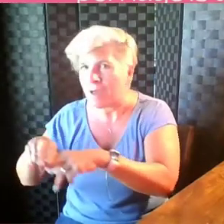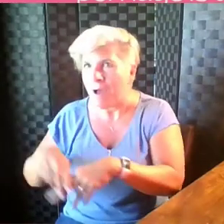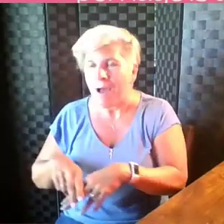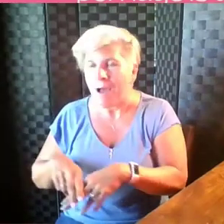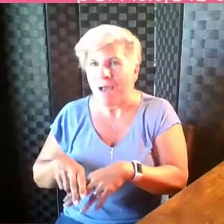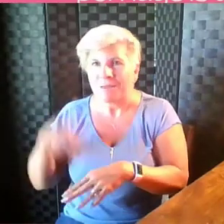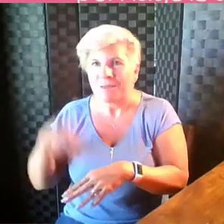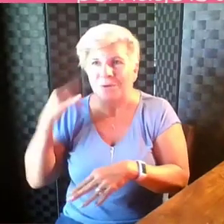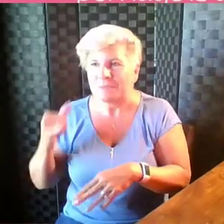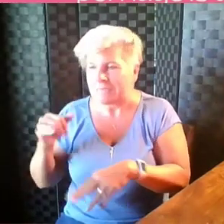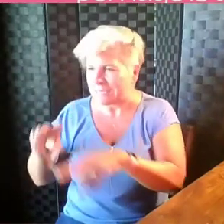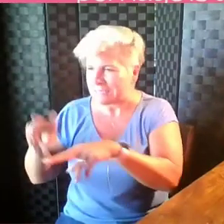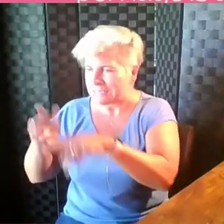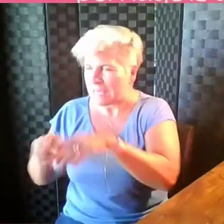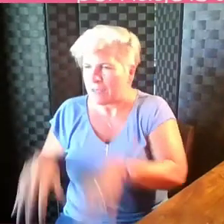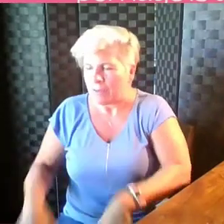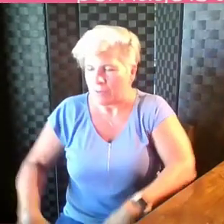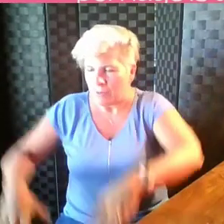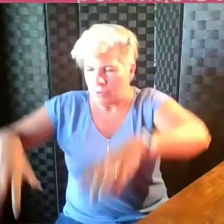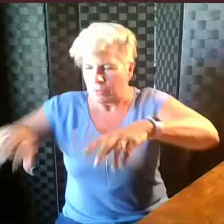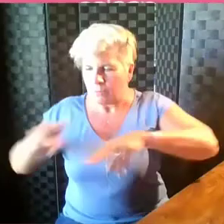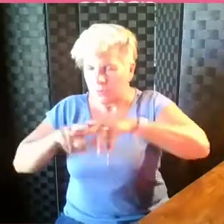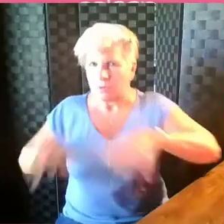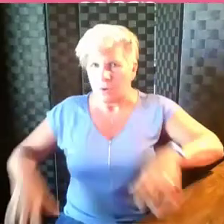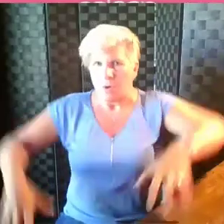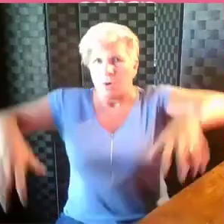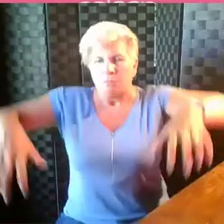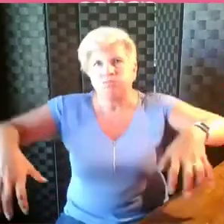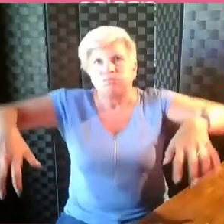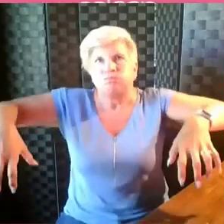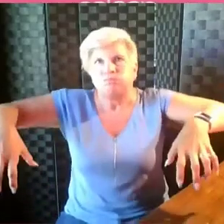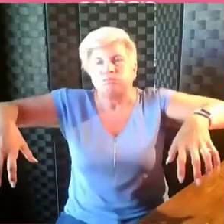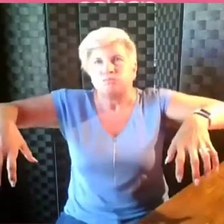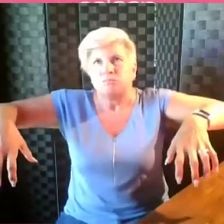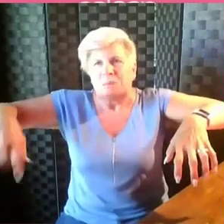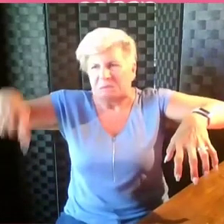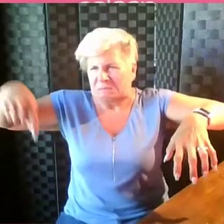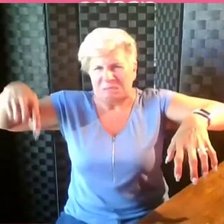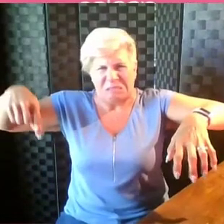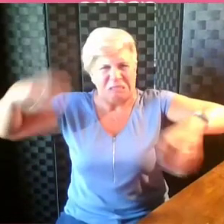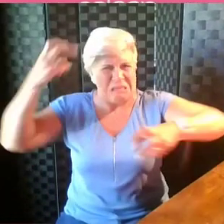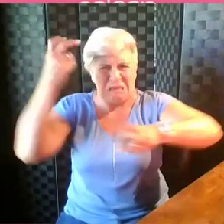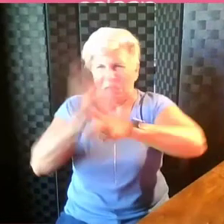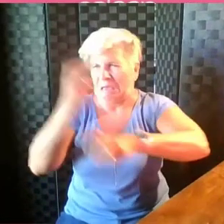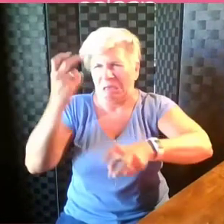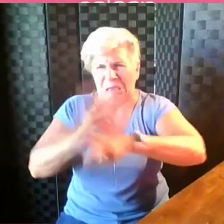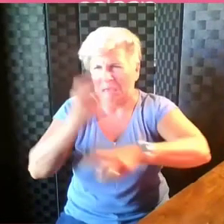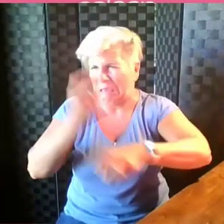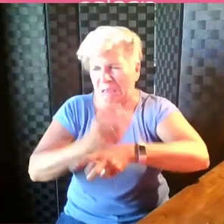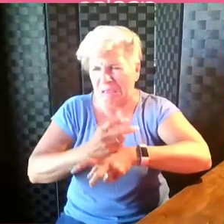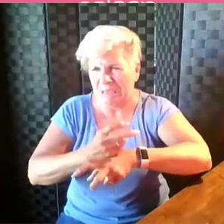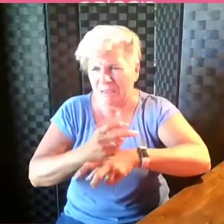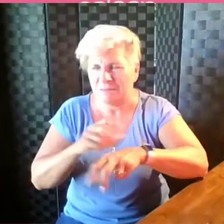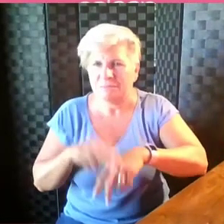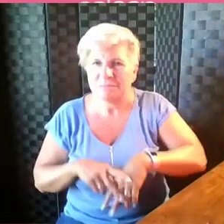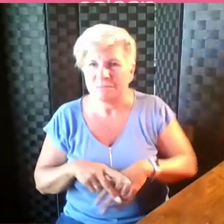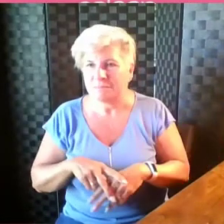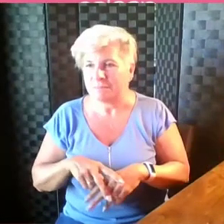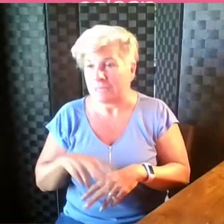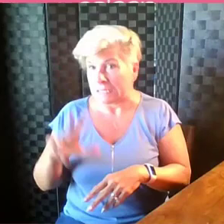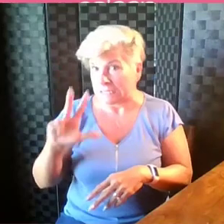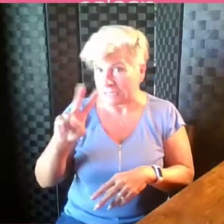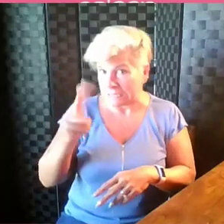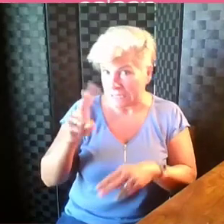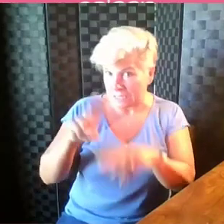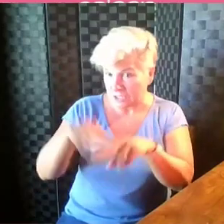feet. "This chair's too hard," she exclaimed. So she sat in the second chair. "This